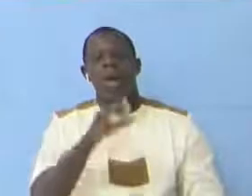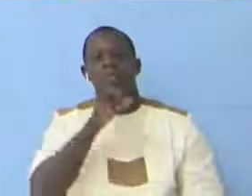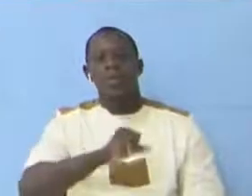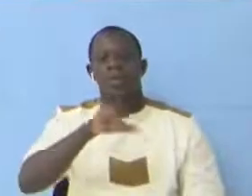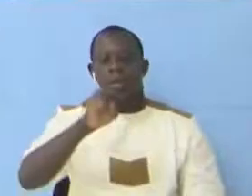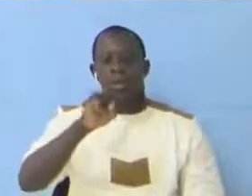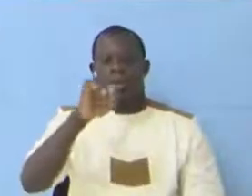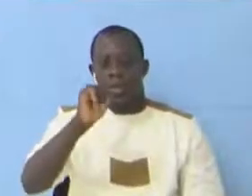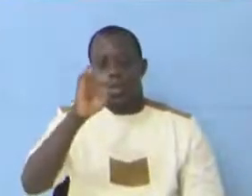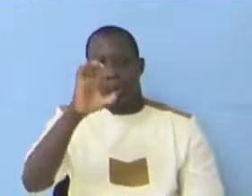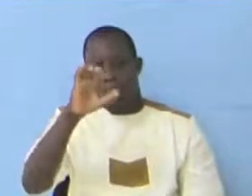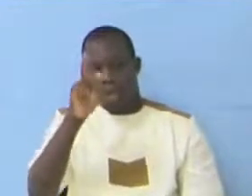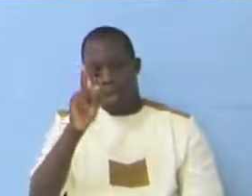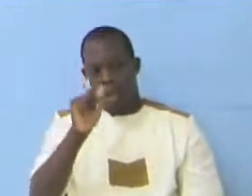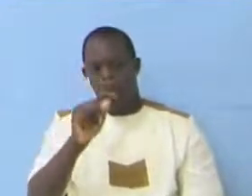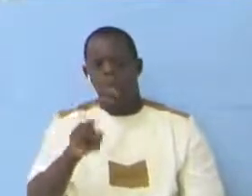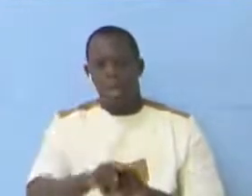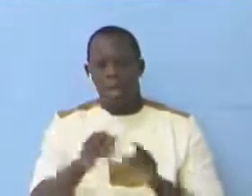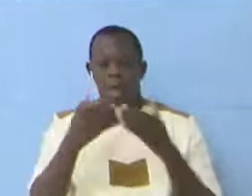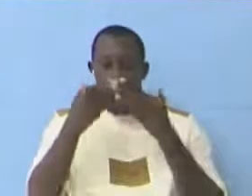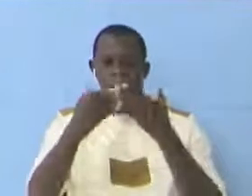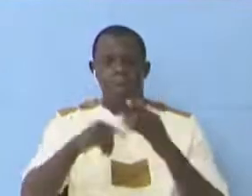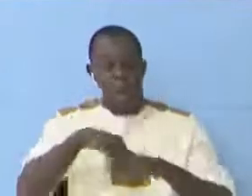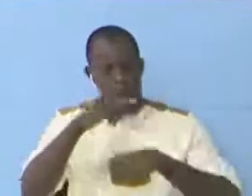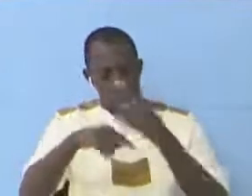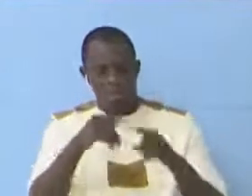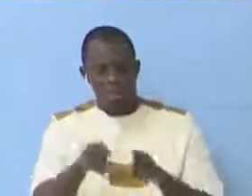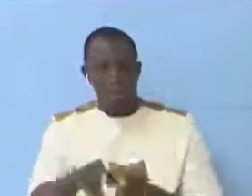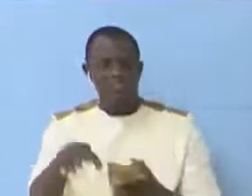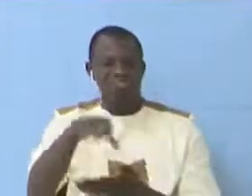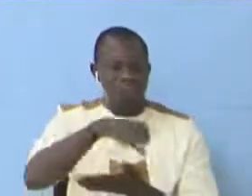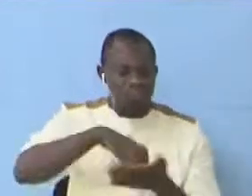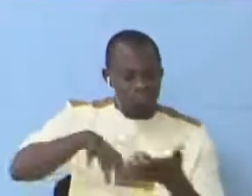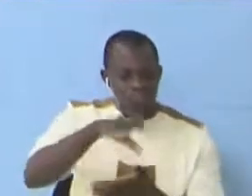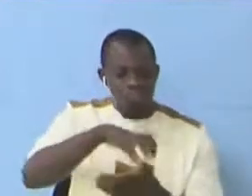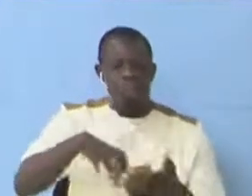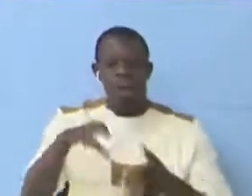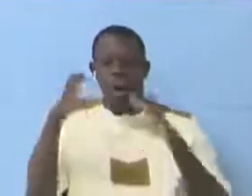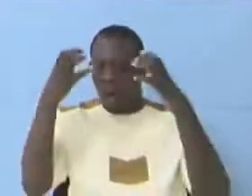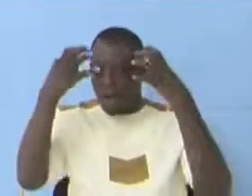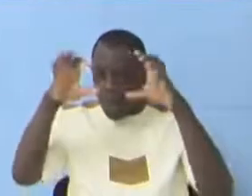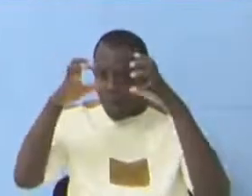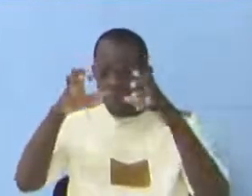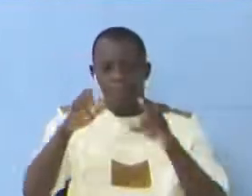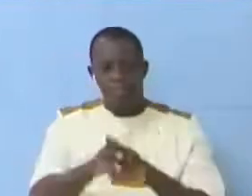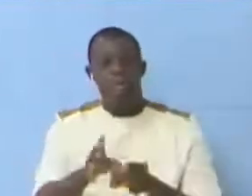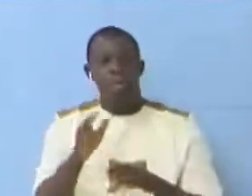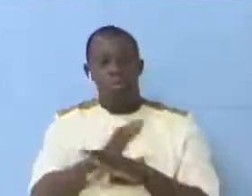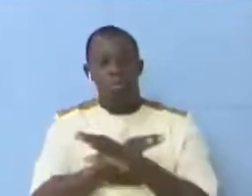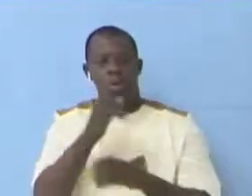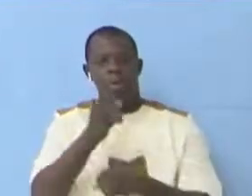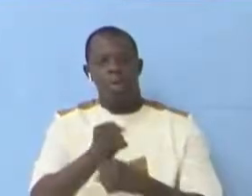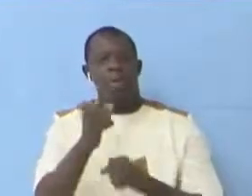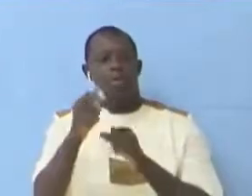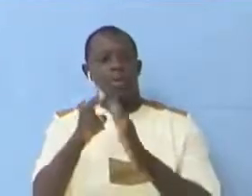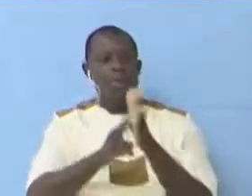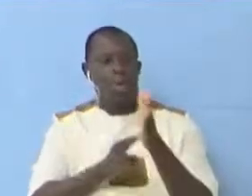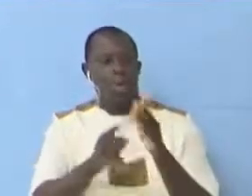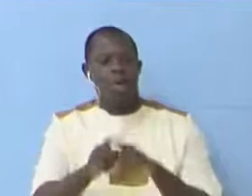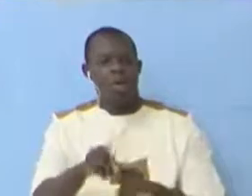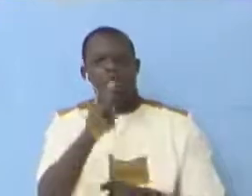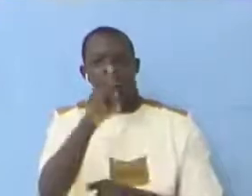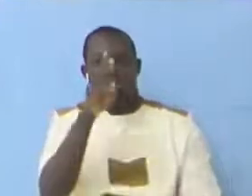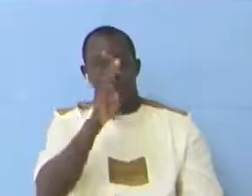us about the chaos that existed before it became necessary for you to try to sort out the situation. All right.